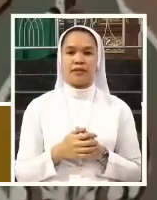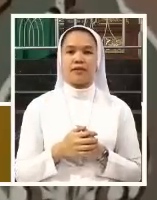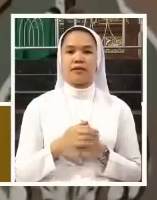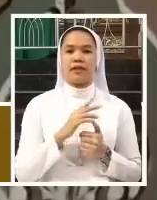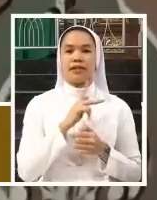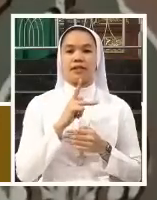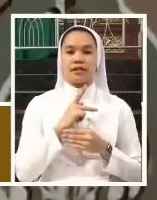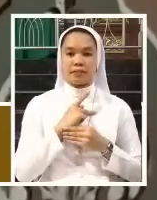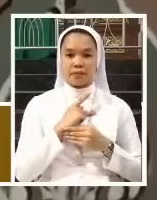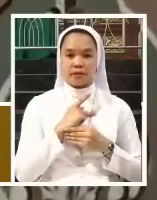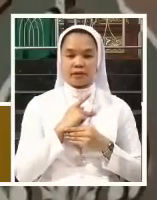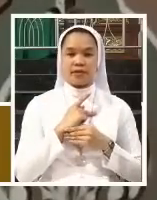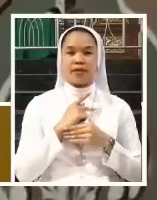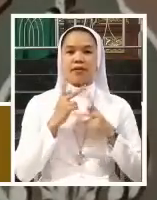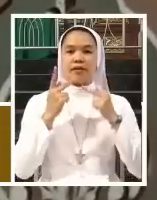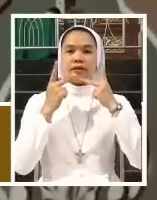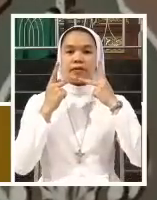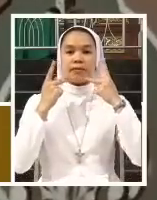persona kang pagrokyaw,